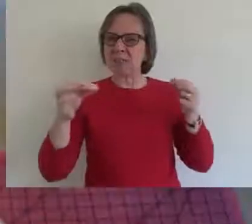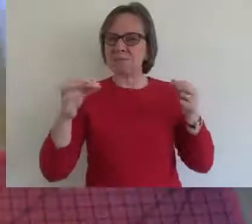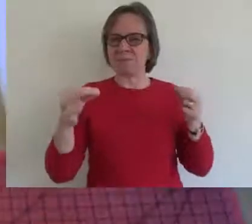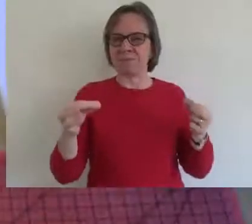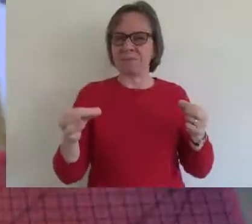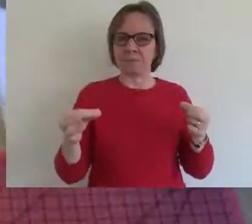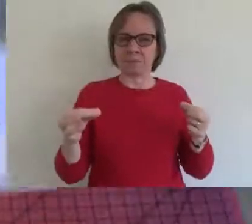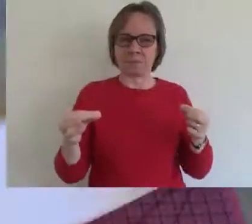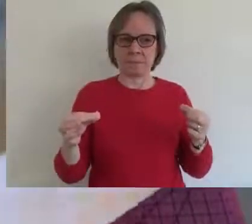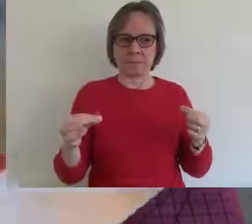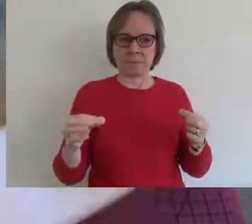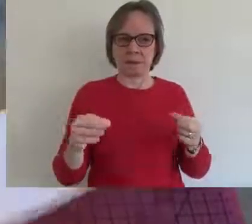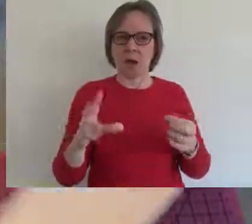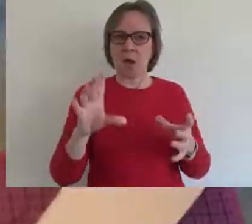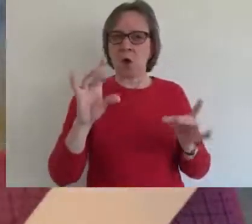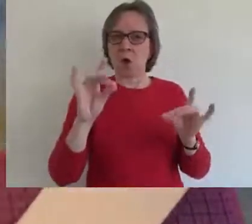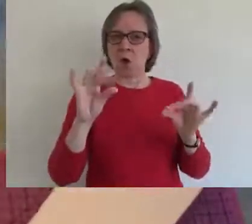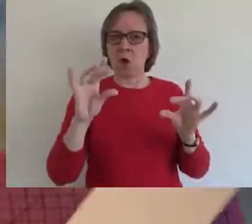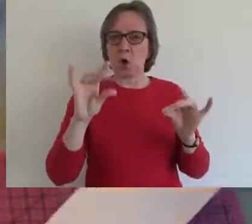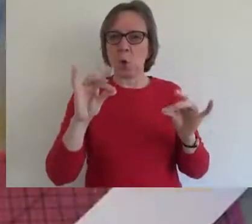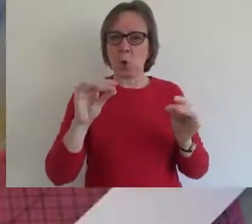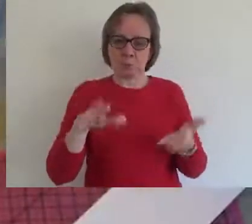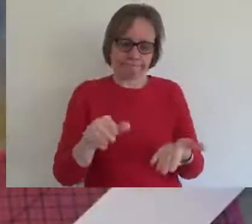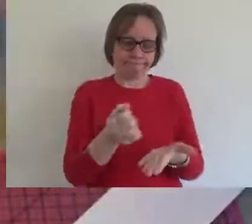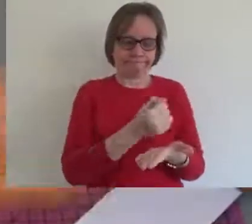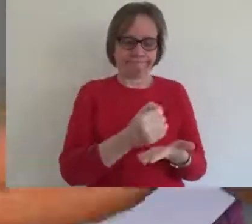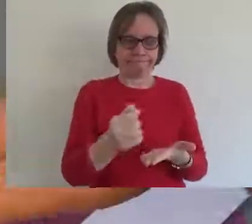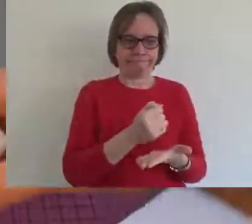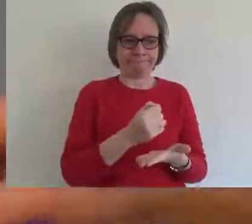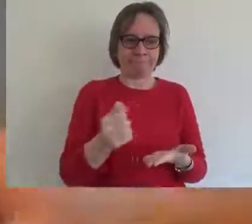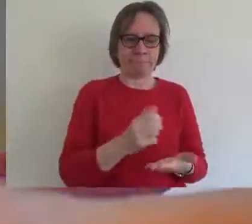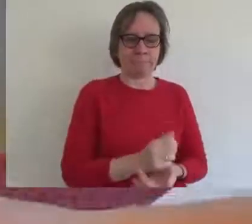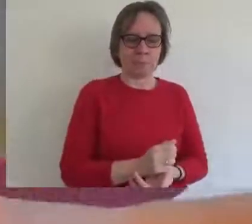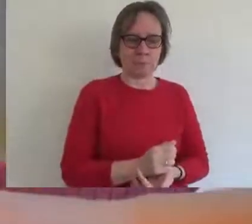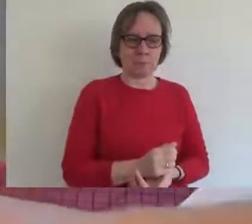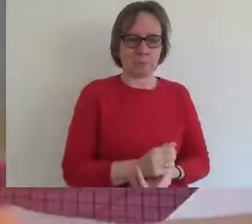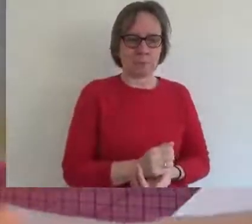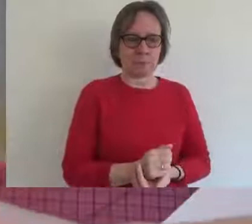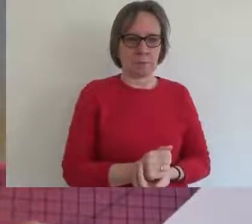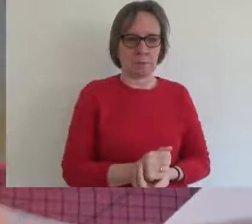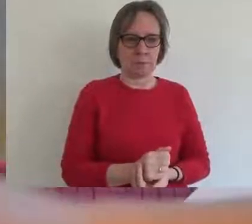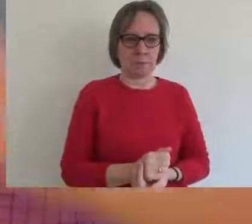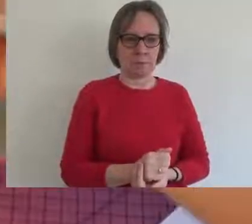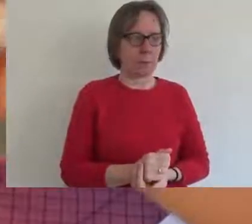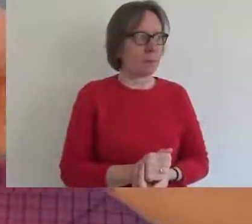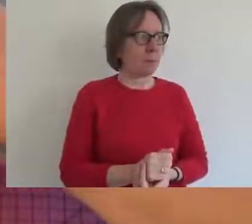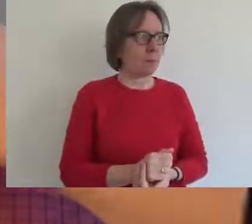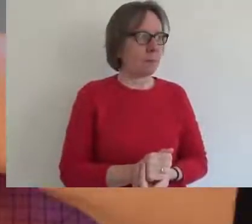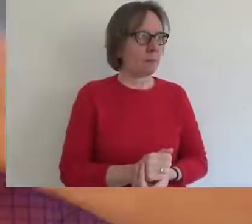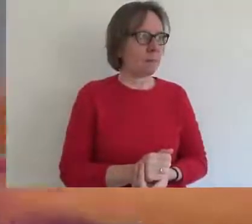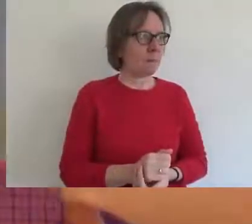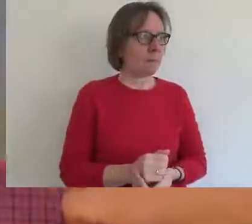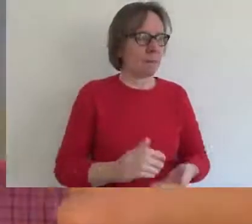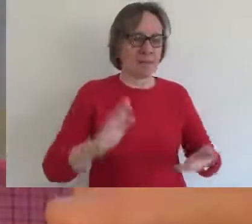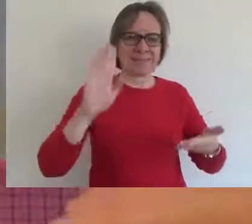paper or thick card and then used a little bit of glue.